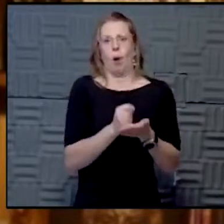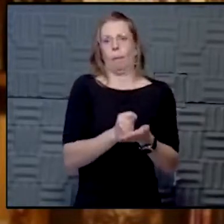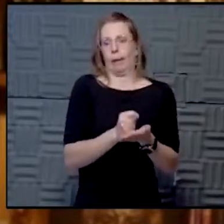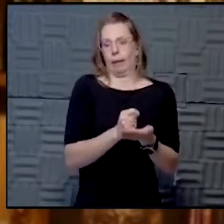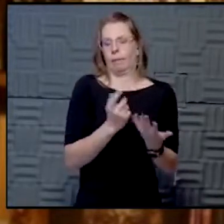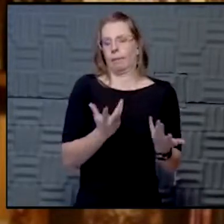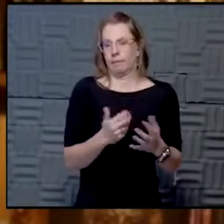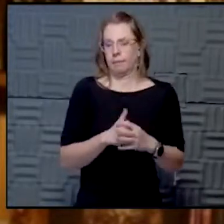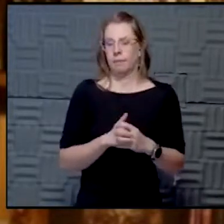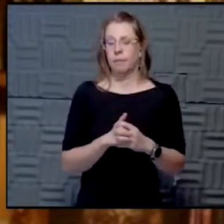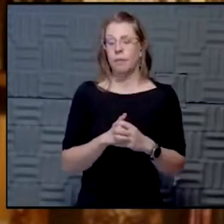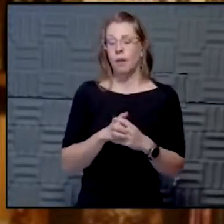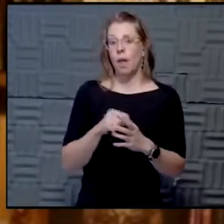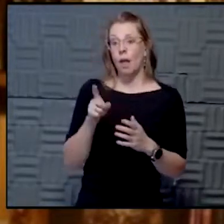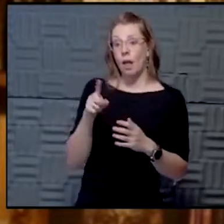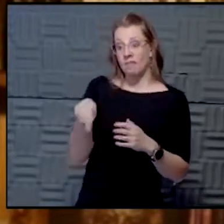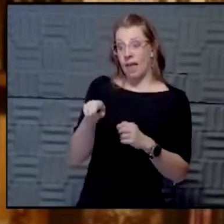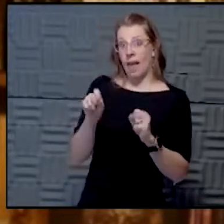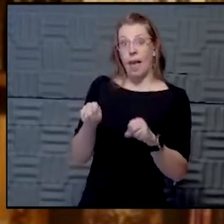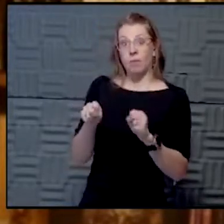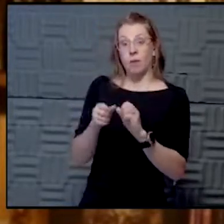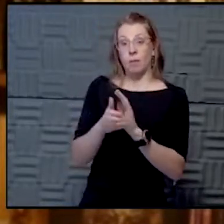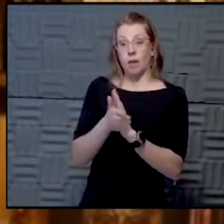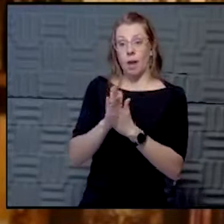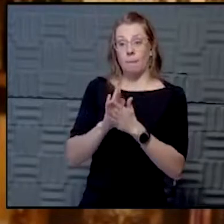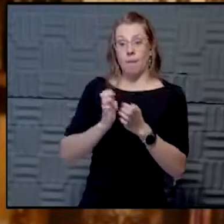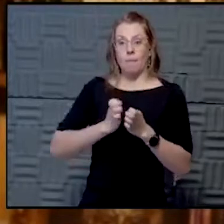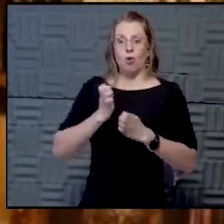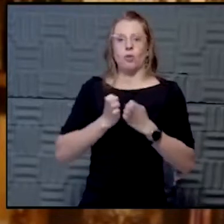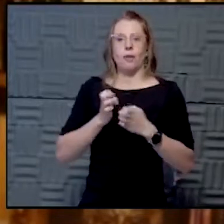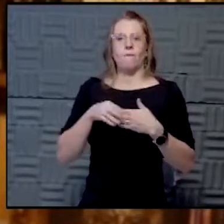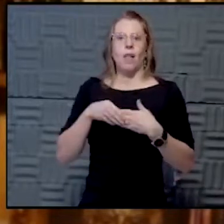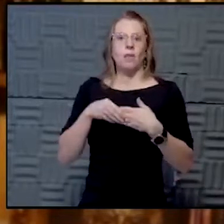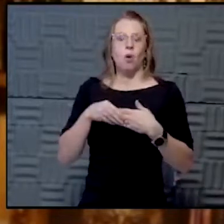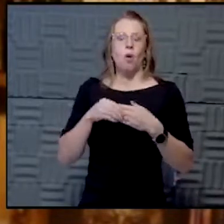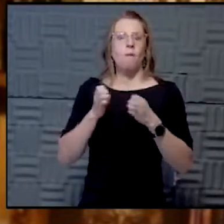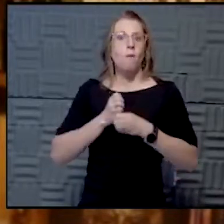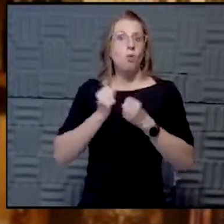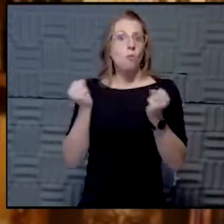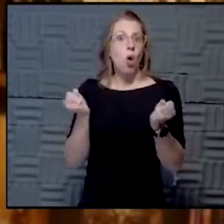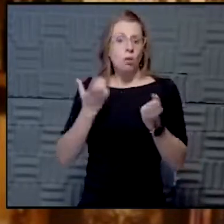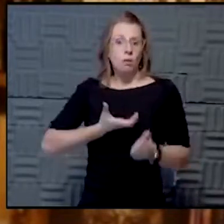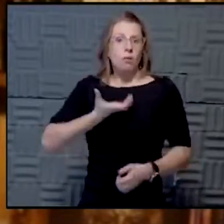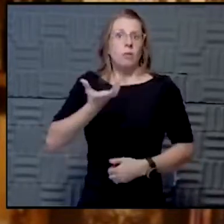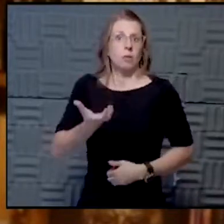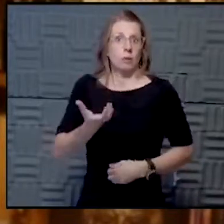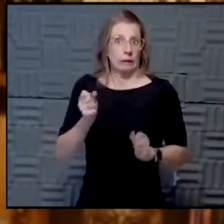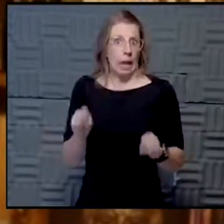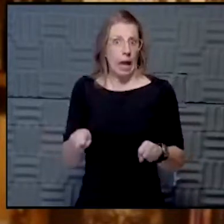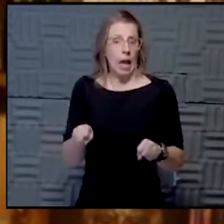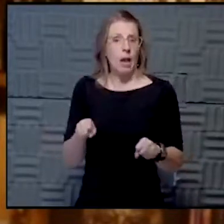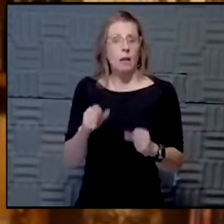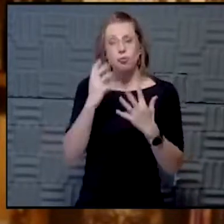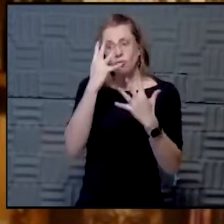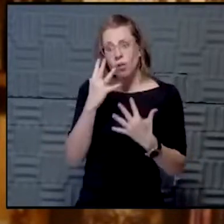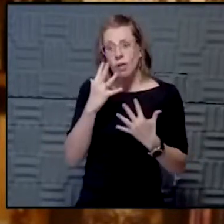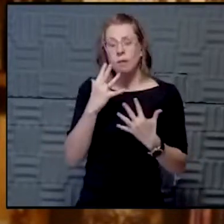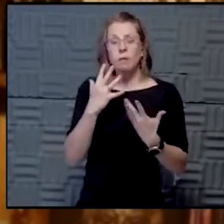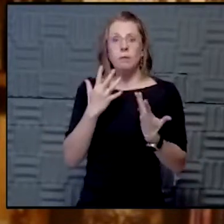And are they able to be emotionally flexible and vulnerable, open up, share, grieve,